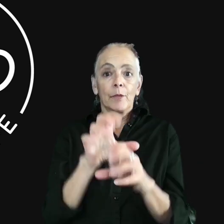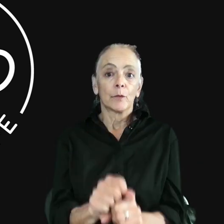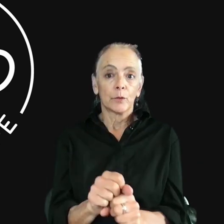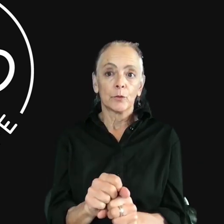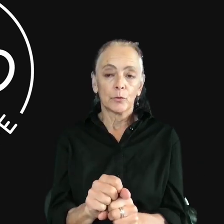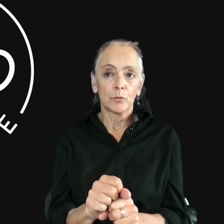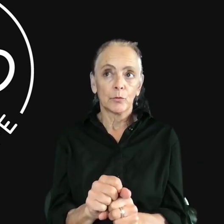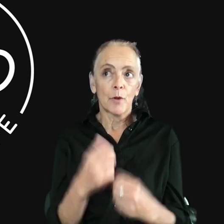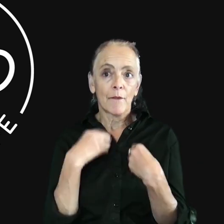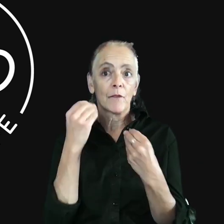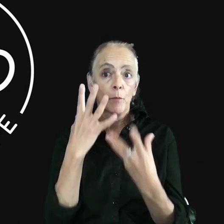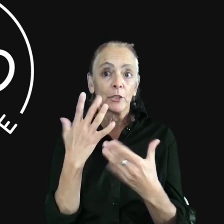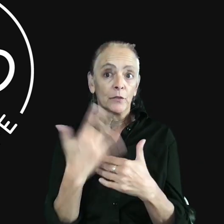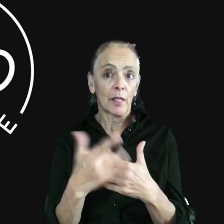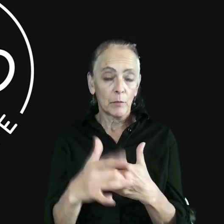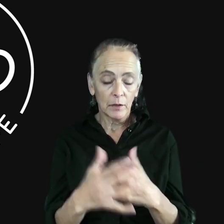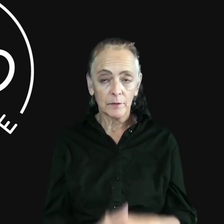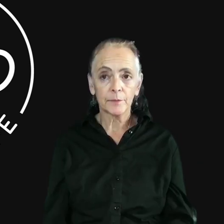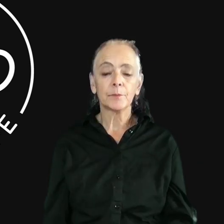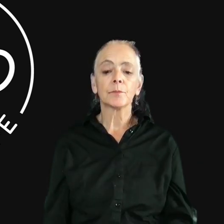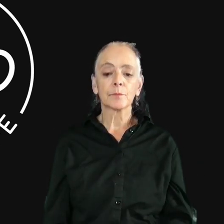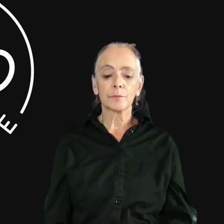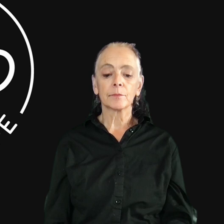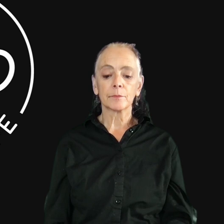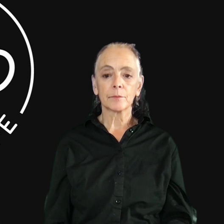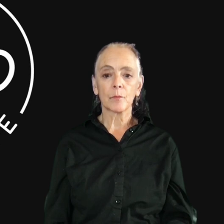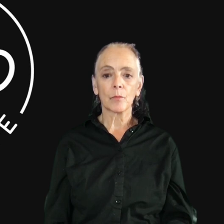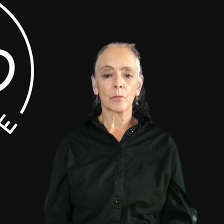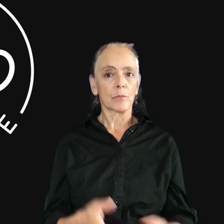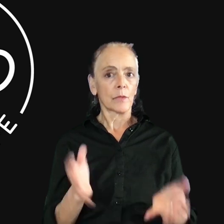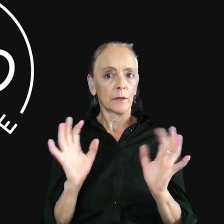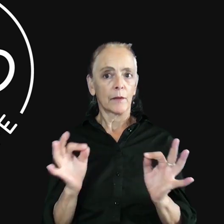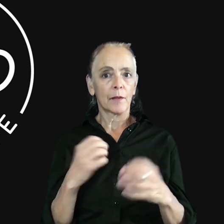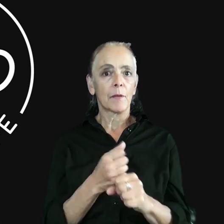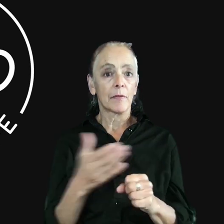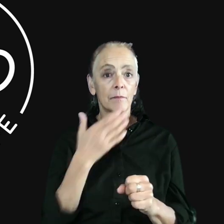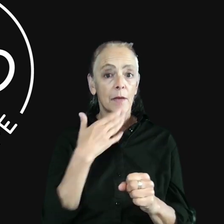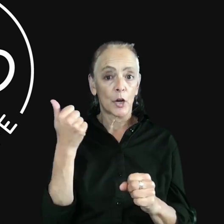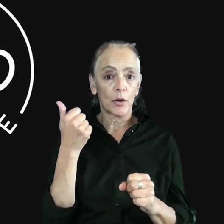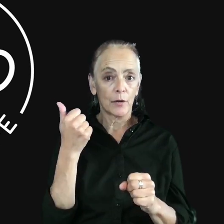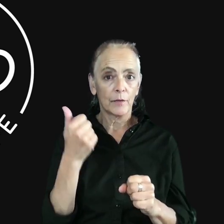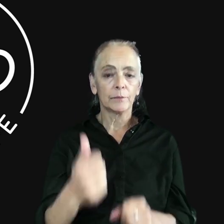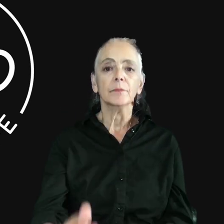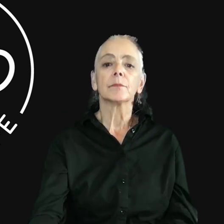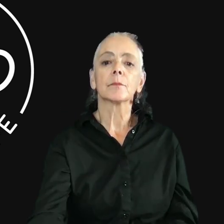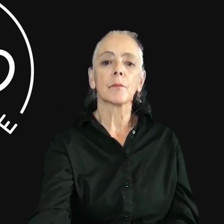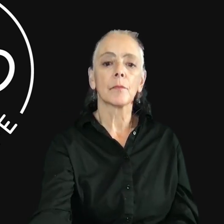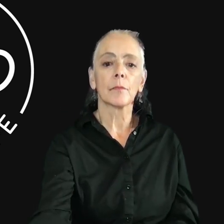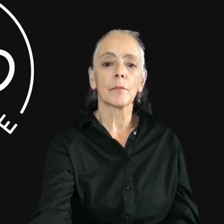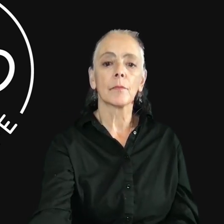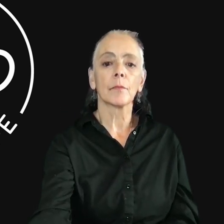having information available and it definitely has made things a lot better i think some things